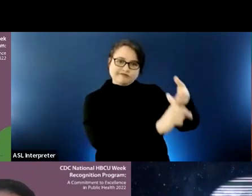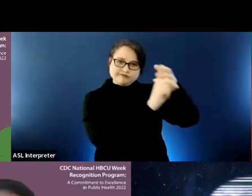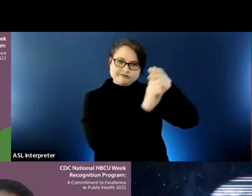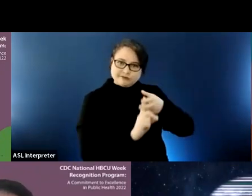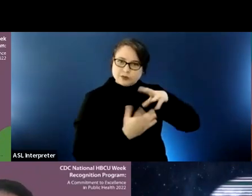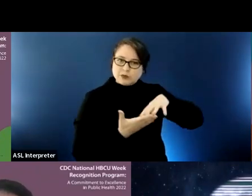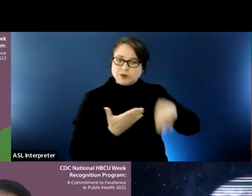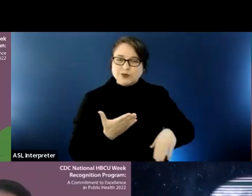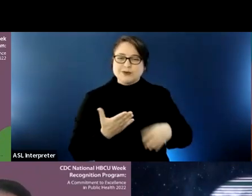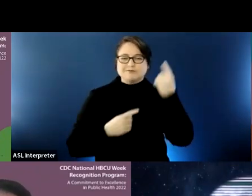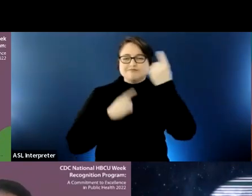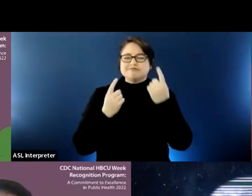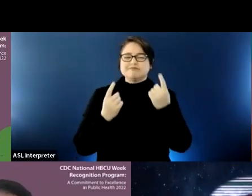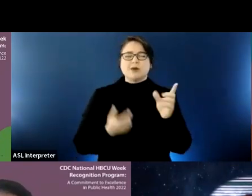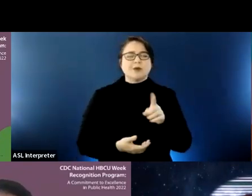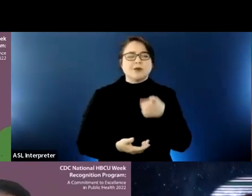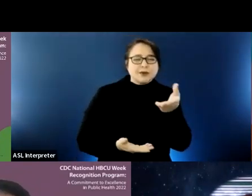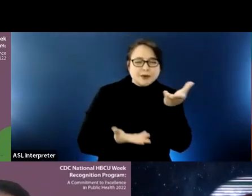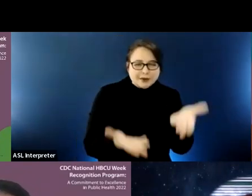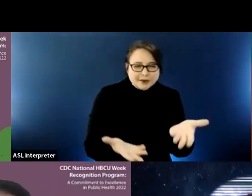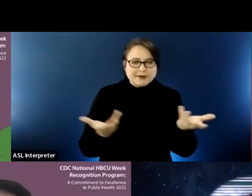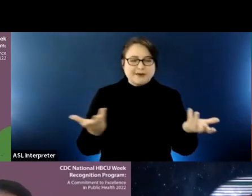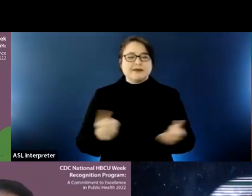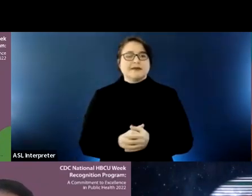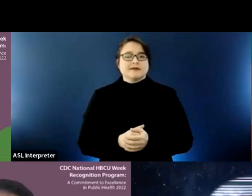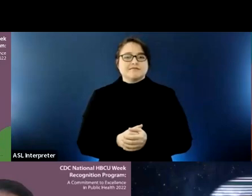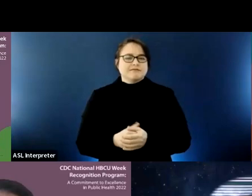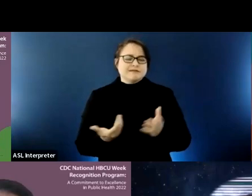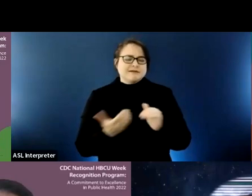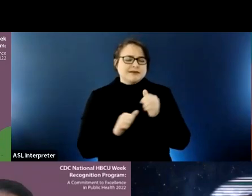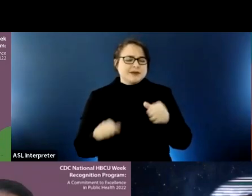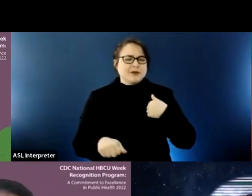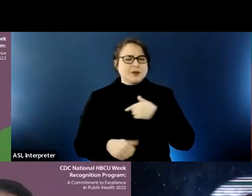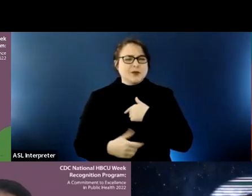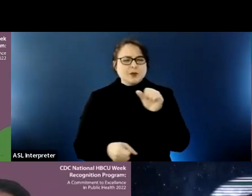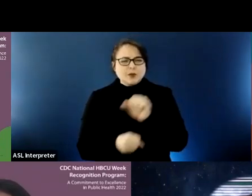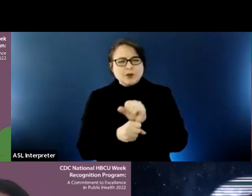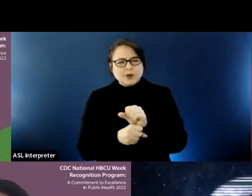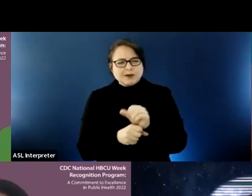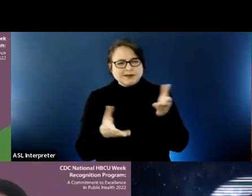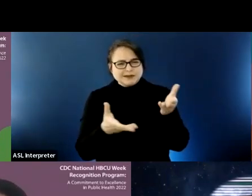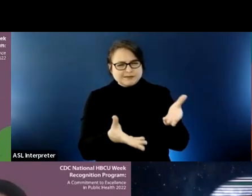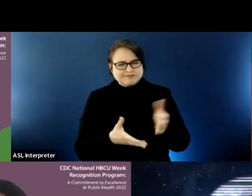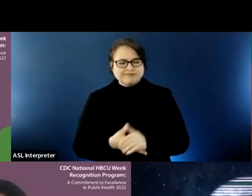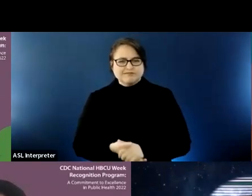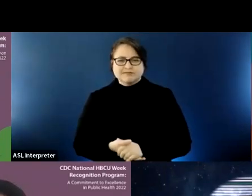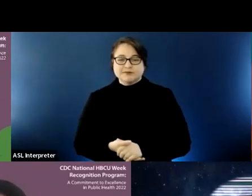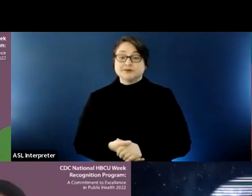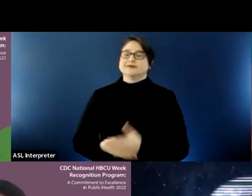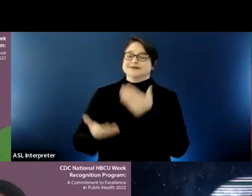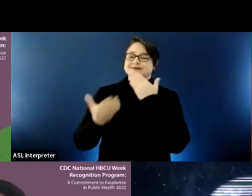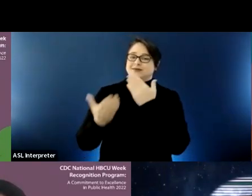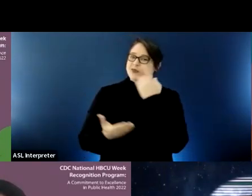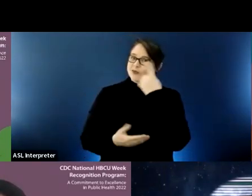R. Drew, what would be some ways that we could work in that arena? Yes, and thank you, Dr. McCree, for that